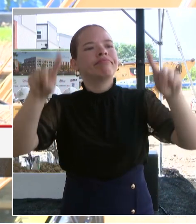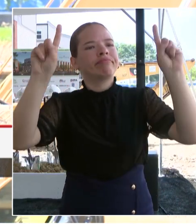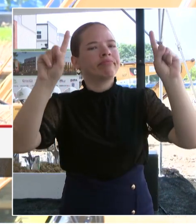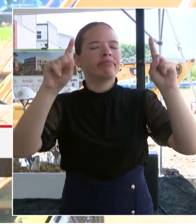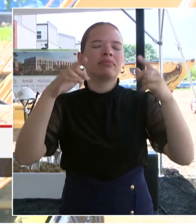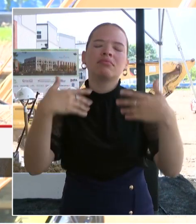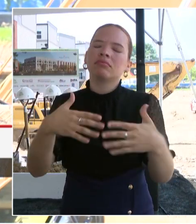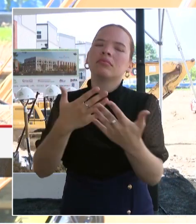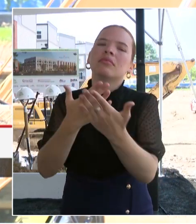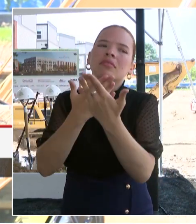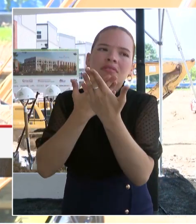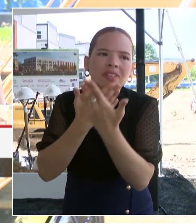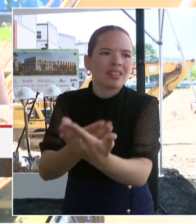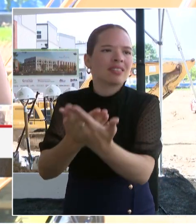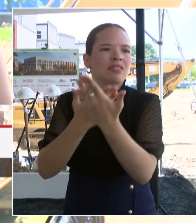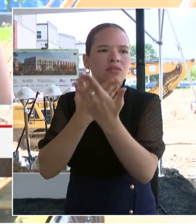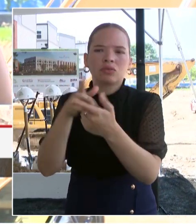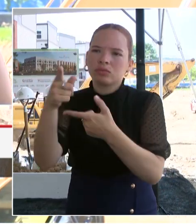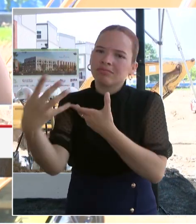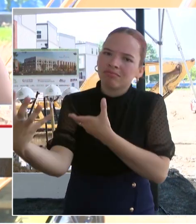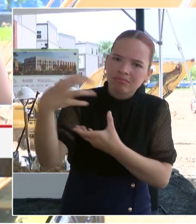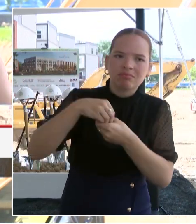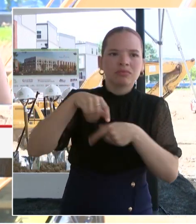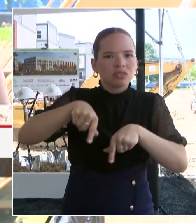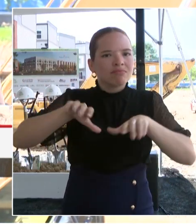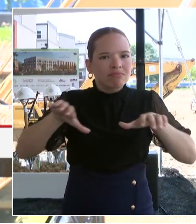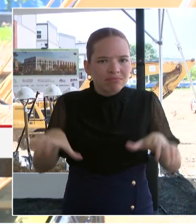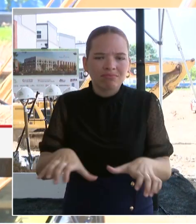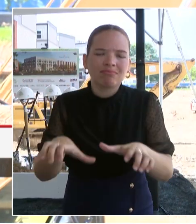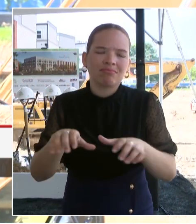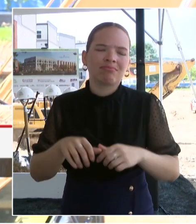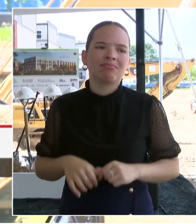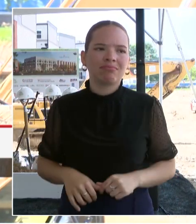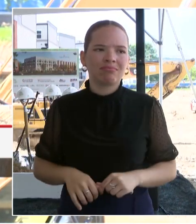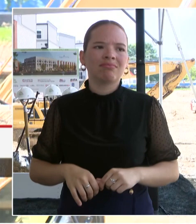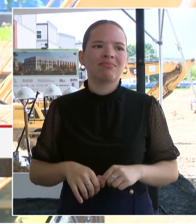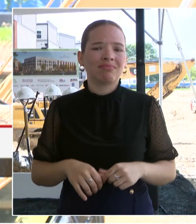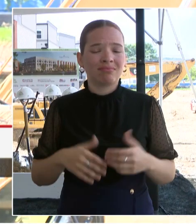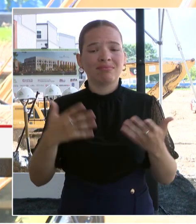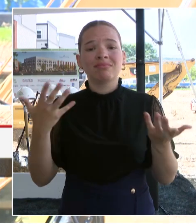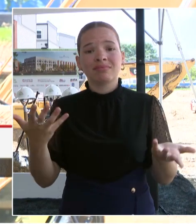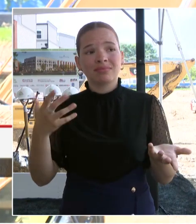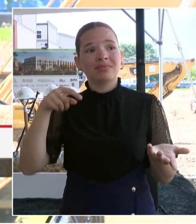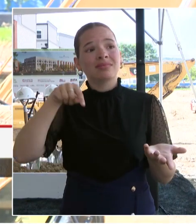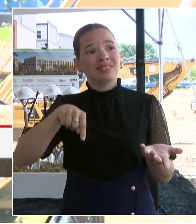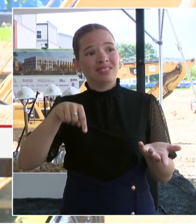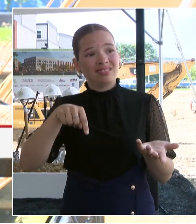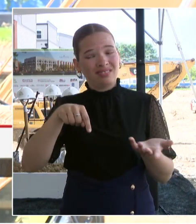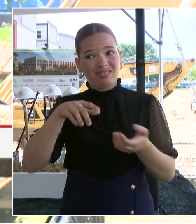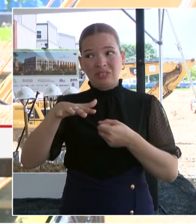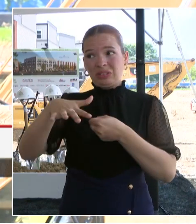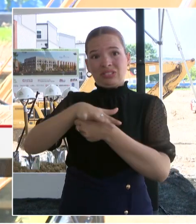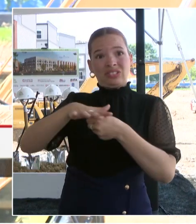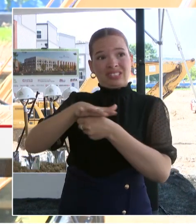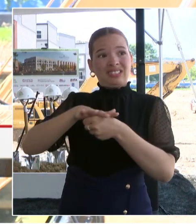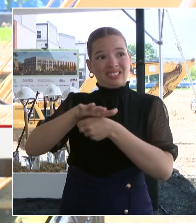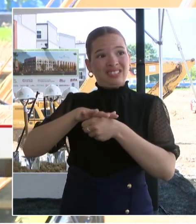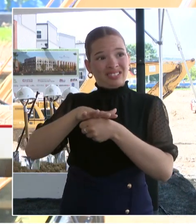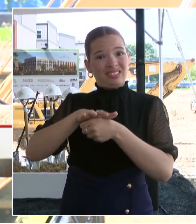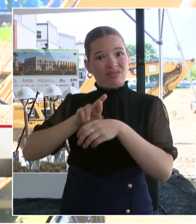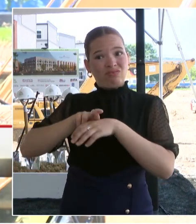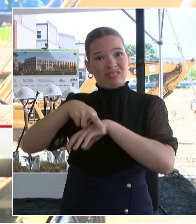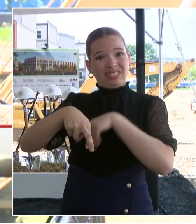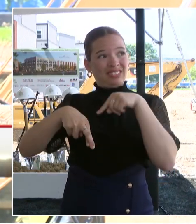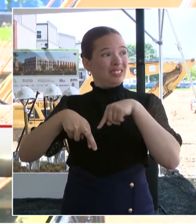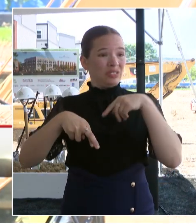Riggs Park neighbors will know that where we stand right now used to be a slip road, right? Remember that